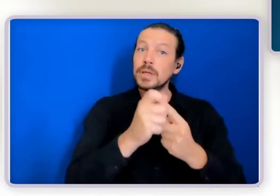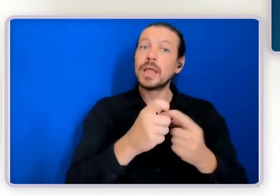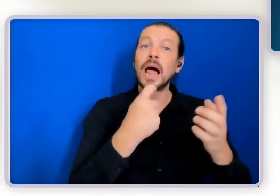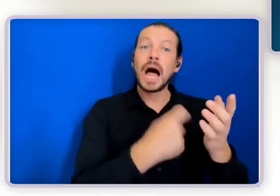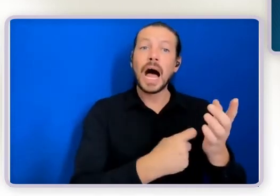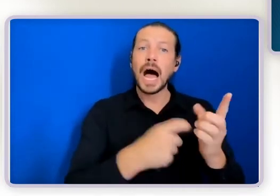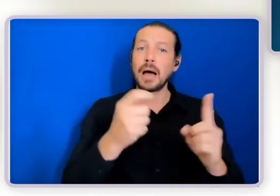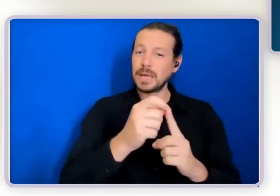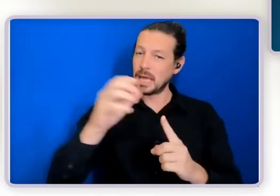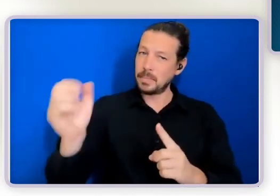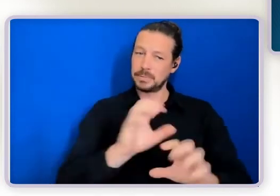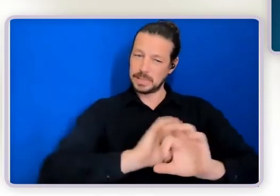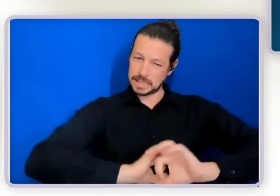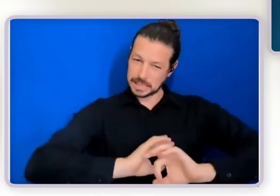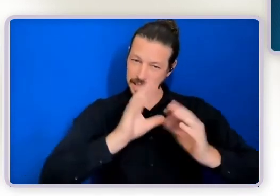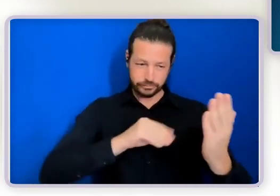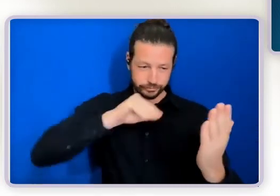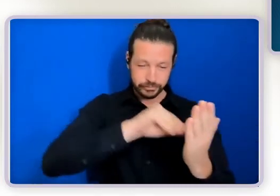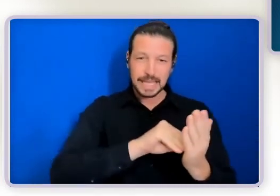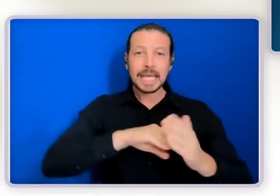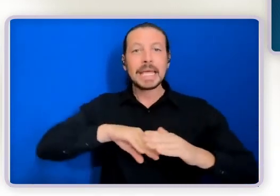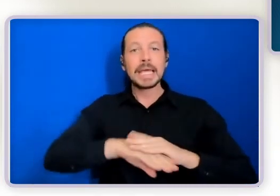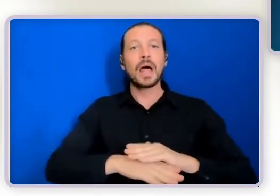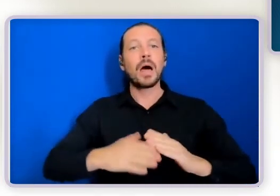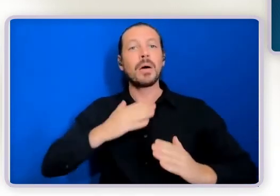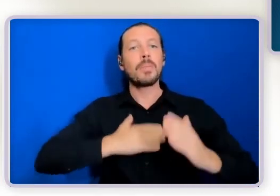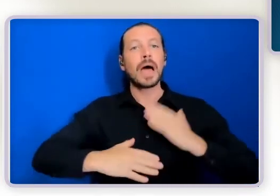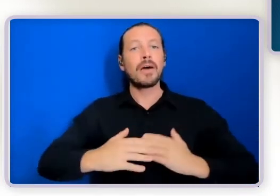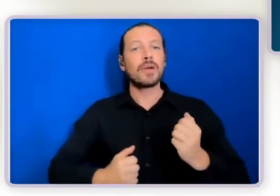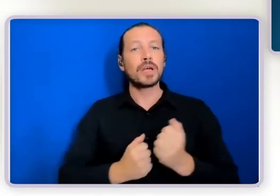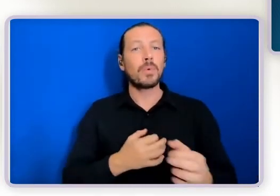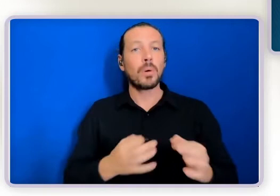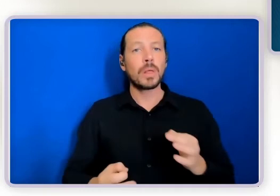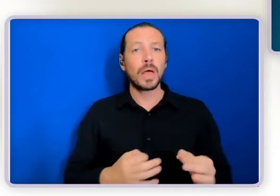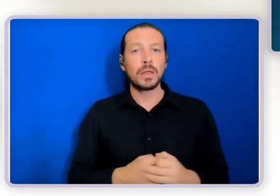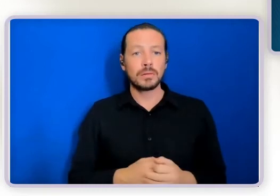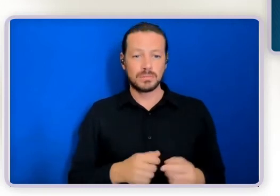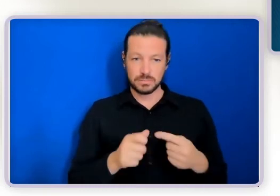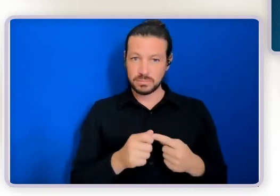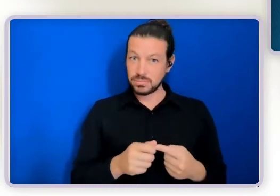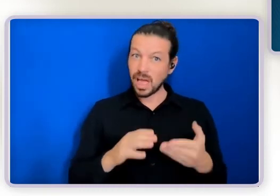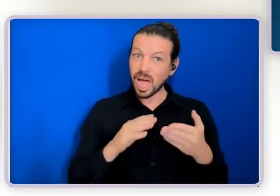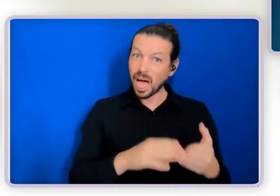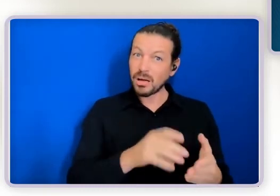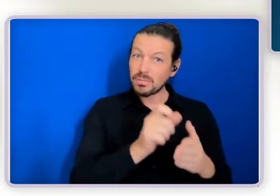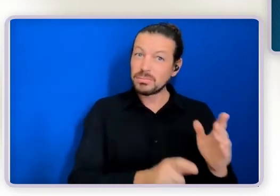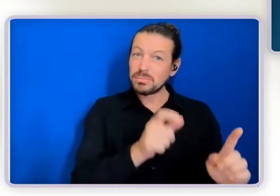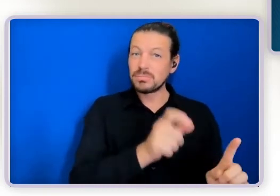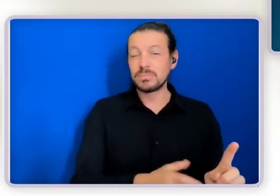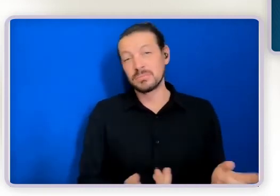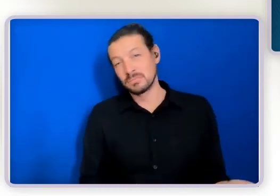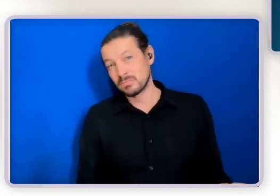plan. Well, I don't see that really as helping the person with a disability. If the state